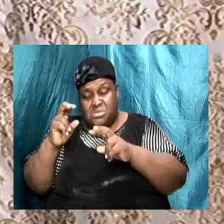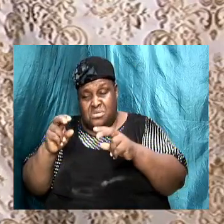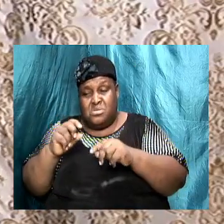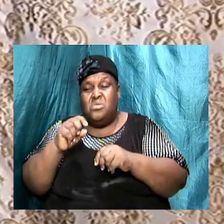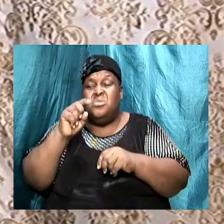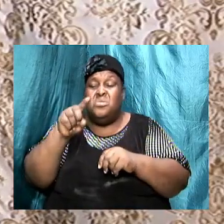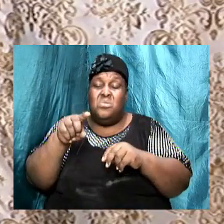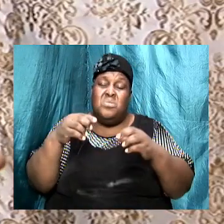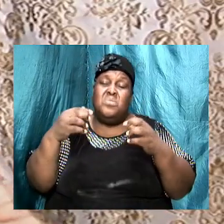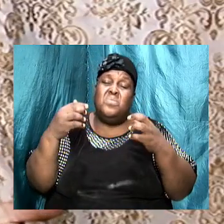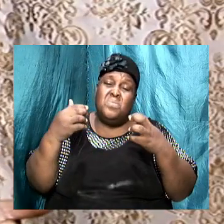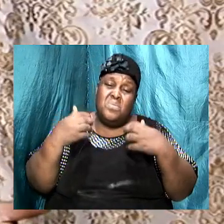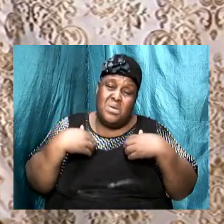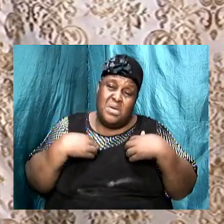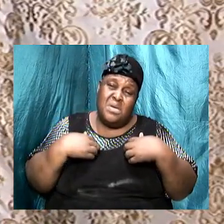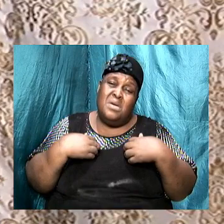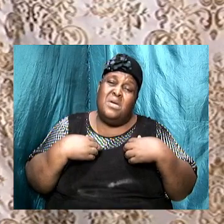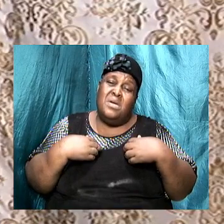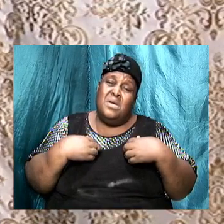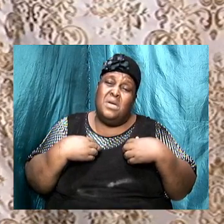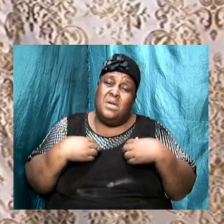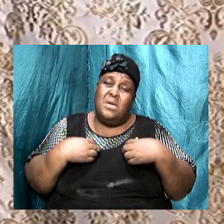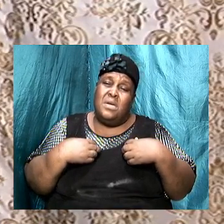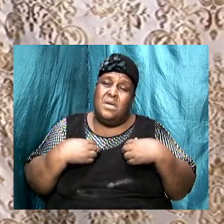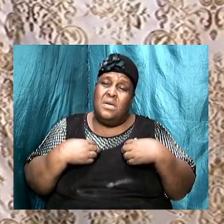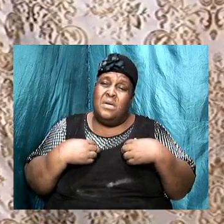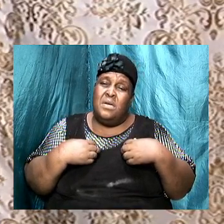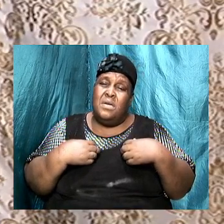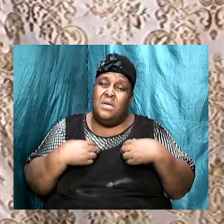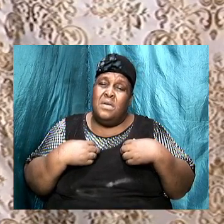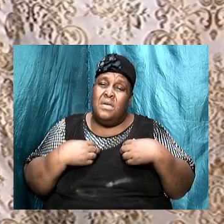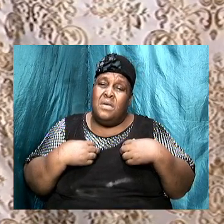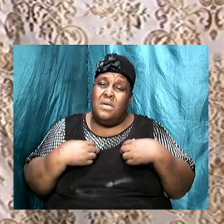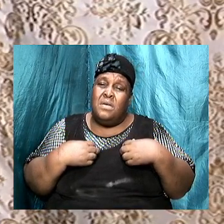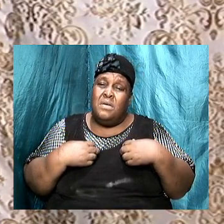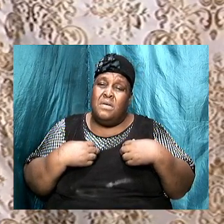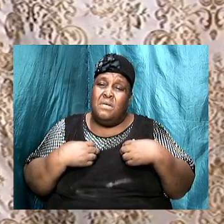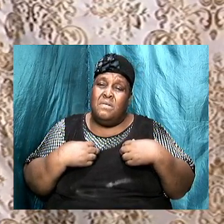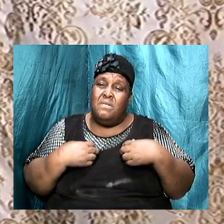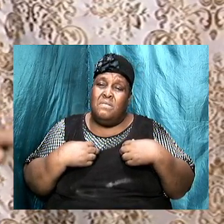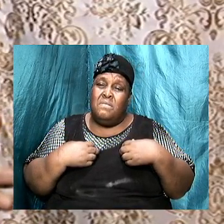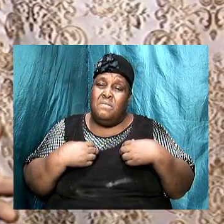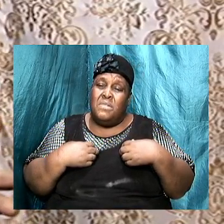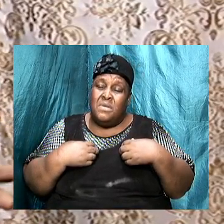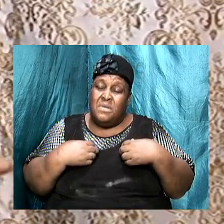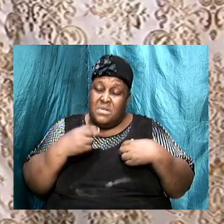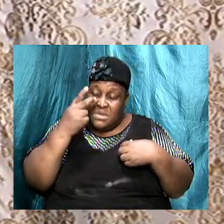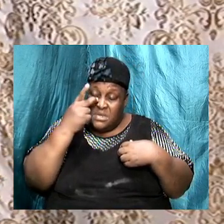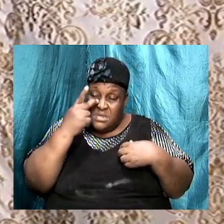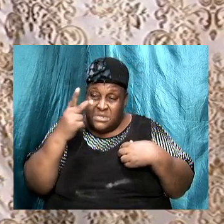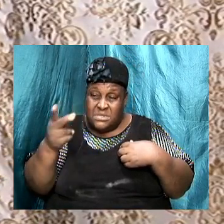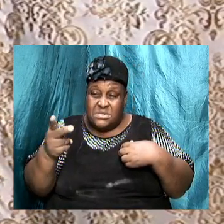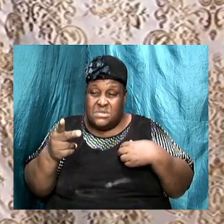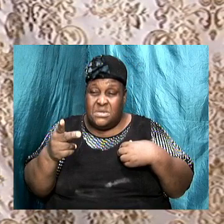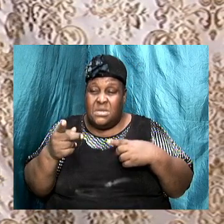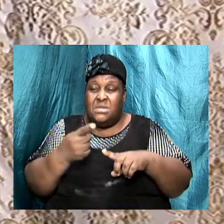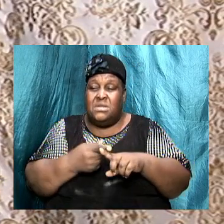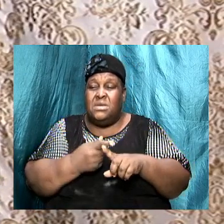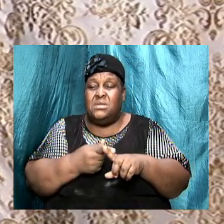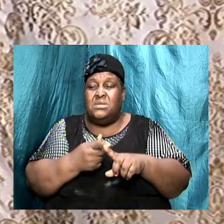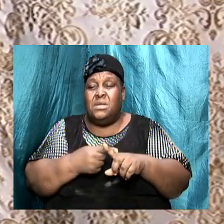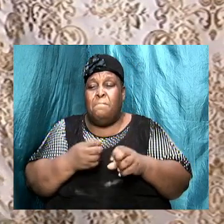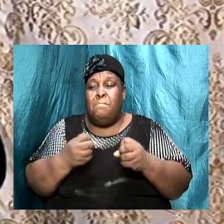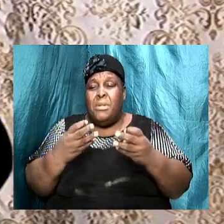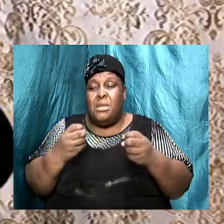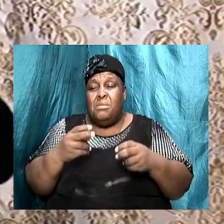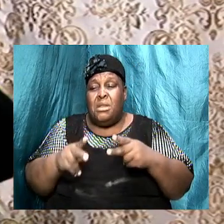have to present credible data, and a lot of persons come and they talk and we don't see any data. And, you know, a whole lot of persons are scared,